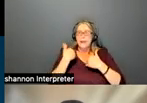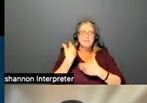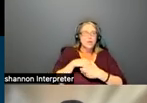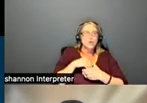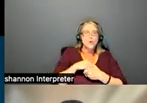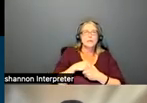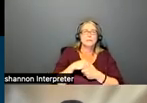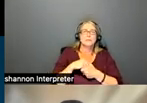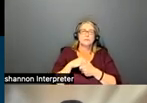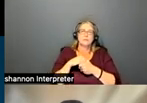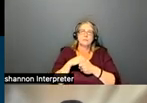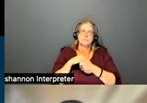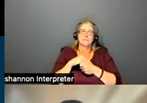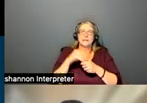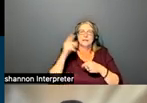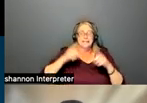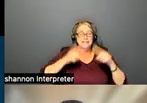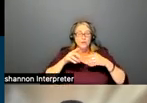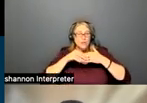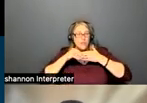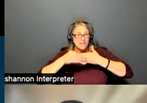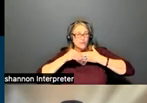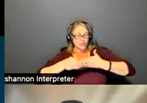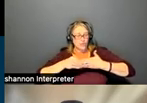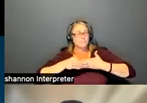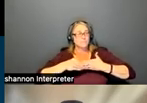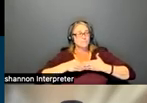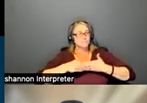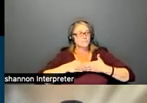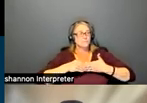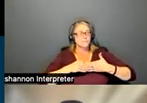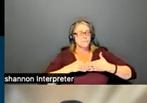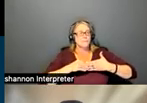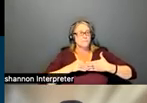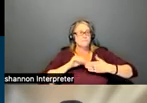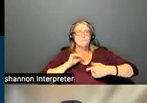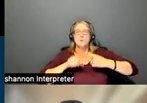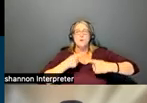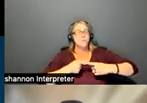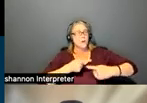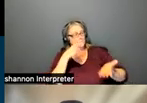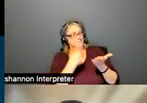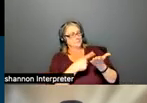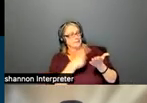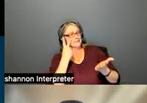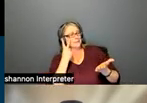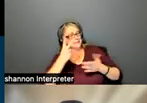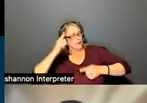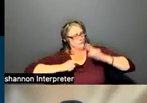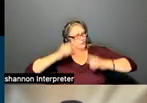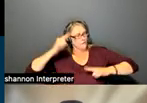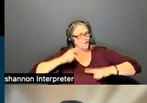should also look at diverse leadership. So when we're talking about seeing diversity in